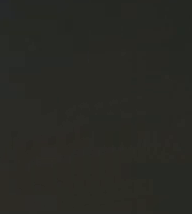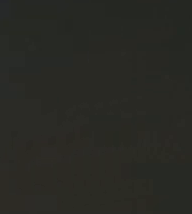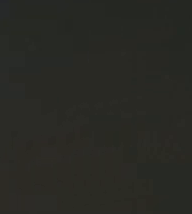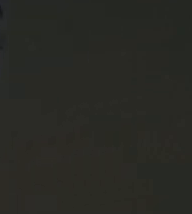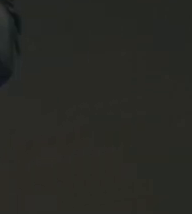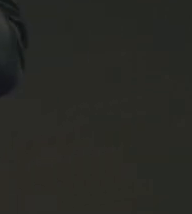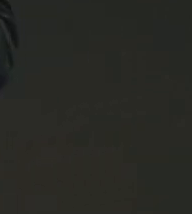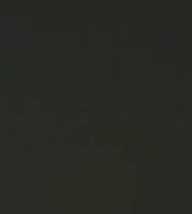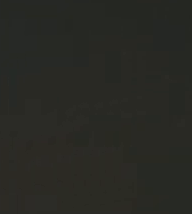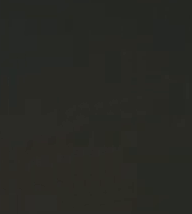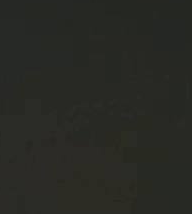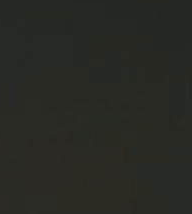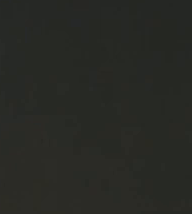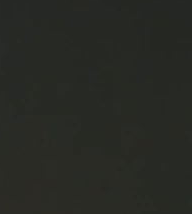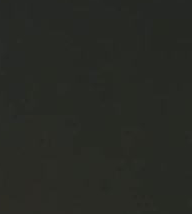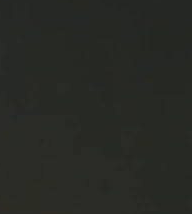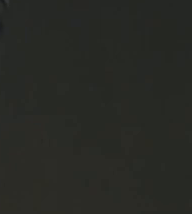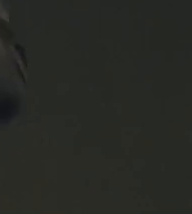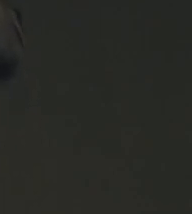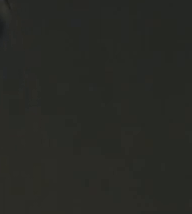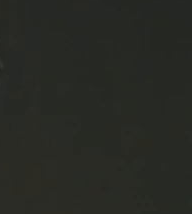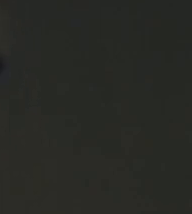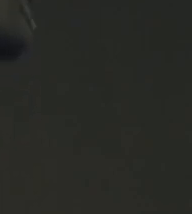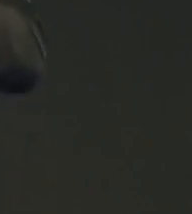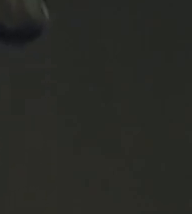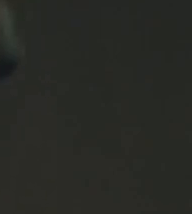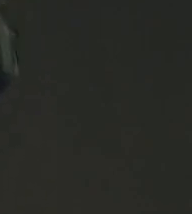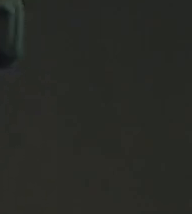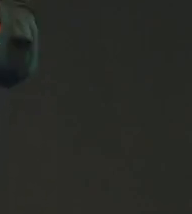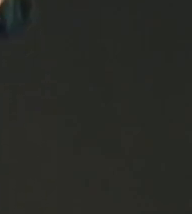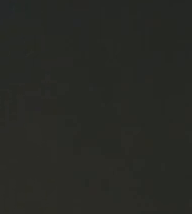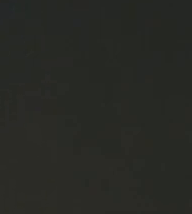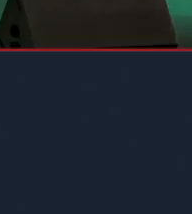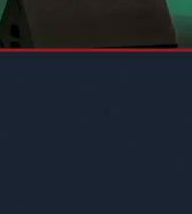are powerful, when they receive fiery snake, you see men,